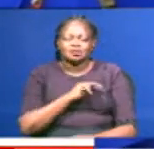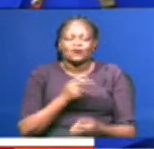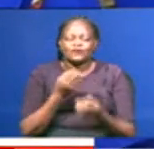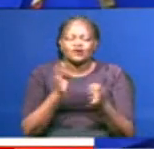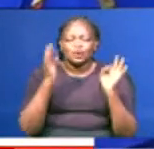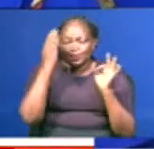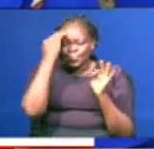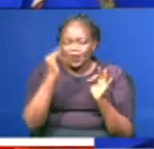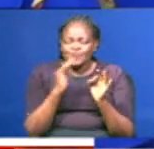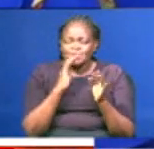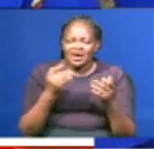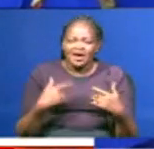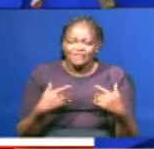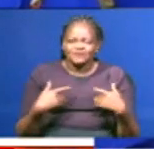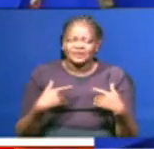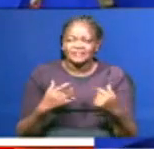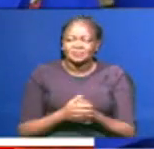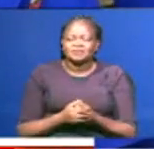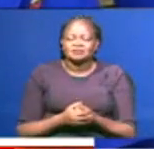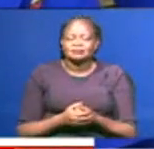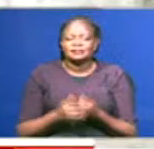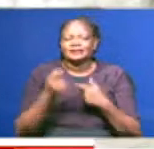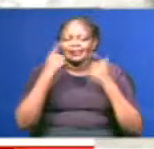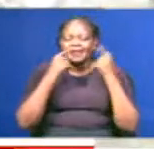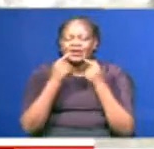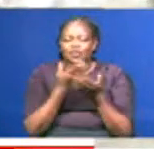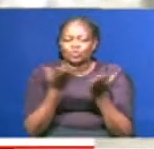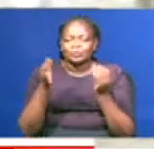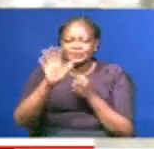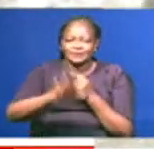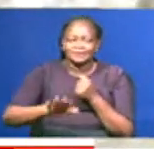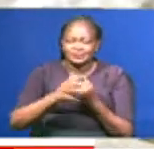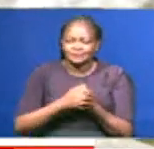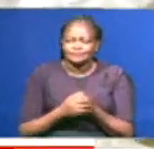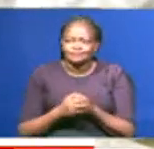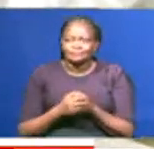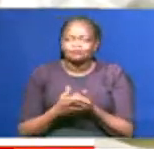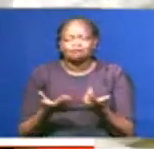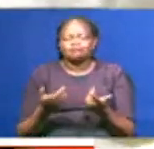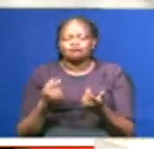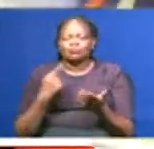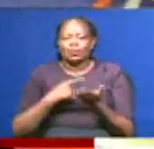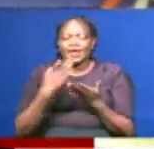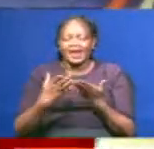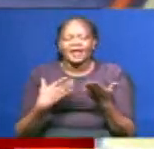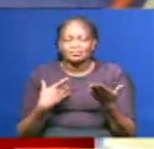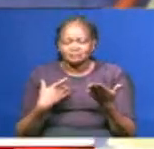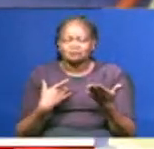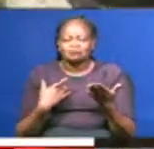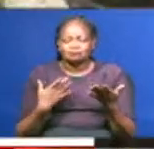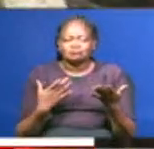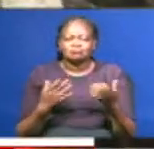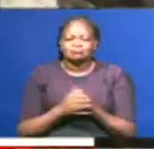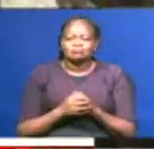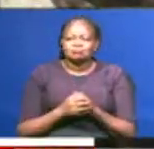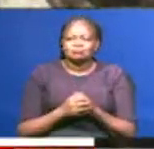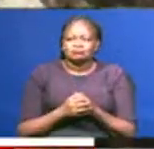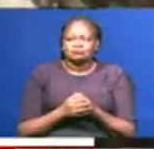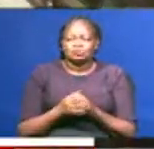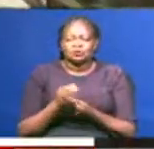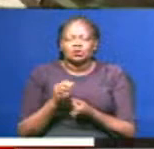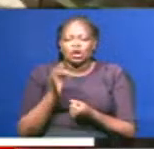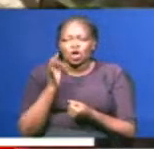have been having a lot of outcry within those areas. Also nabbed over the weekend was a consignment of cannabis sativa,